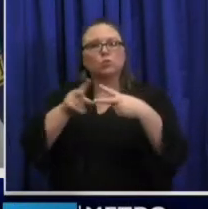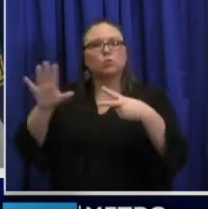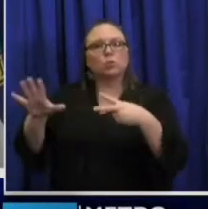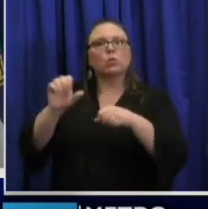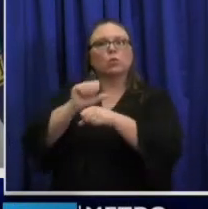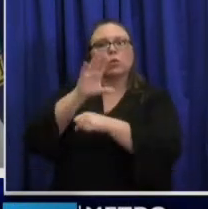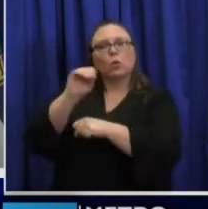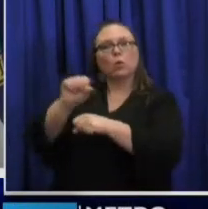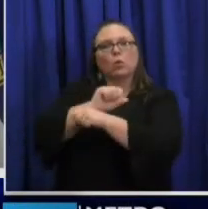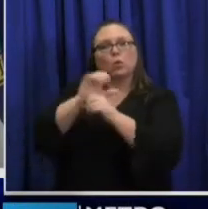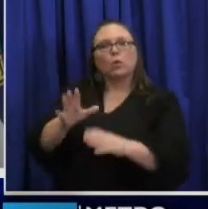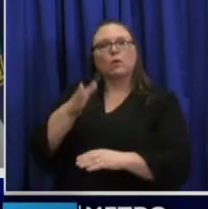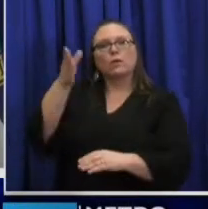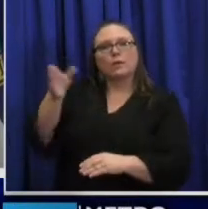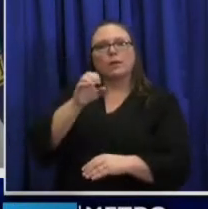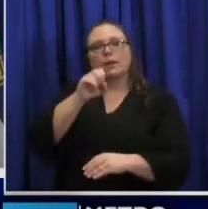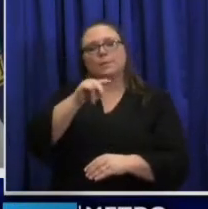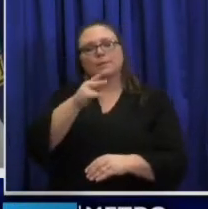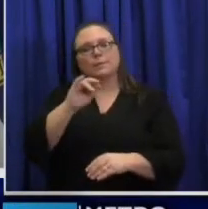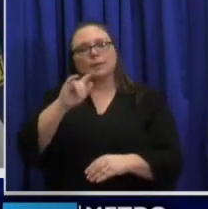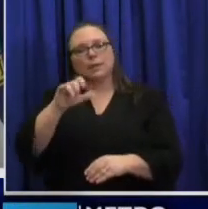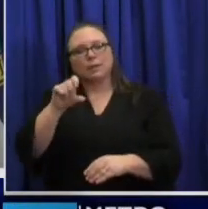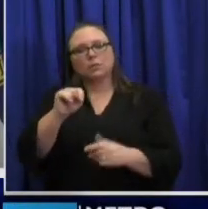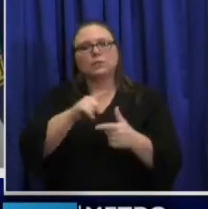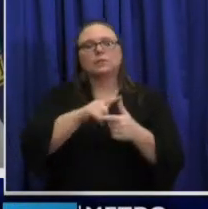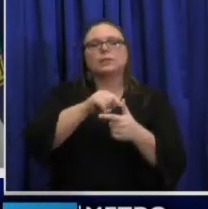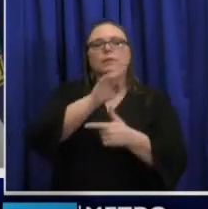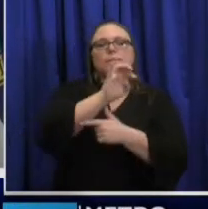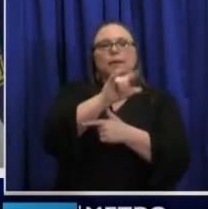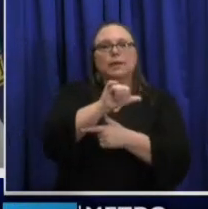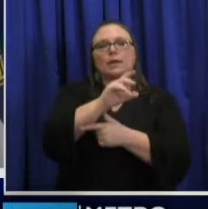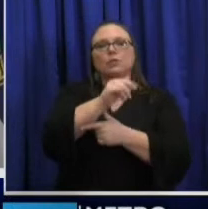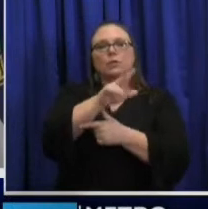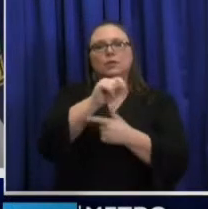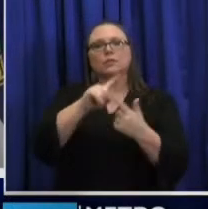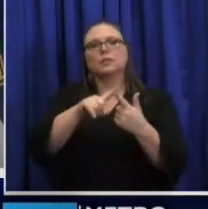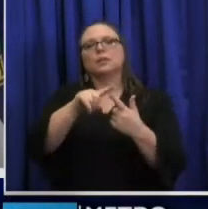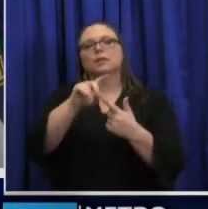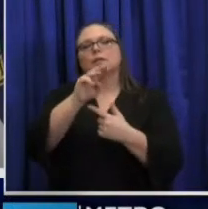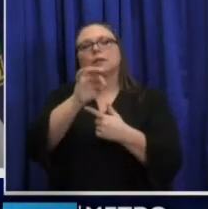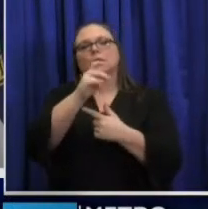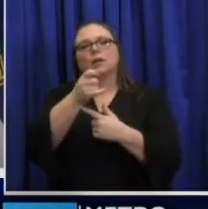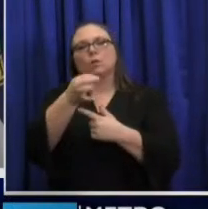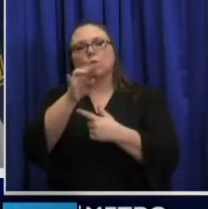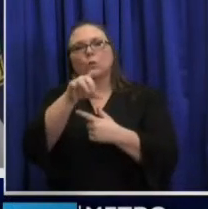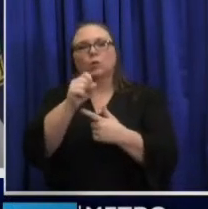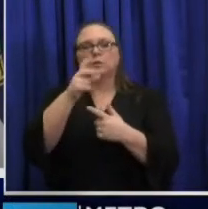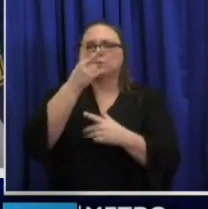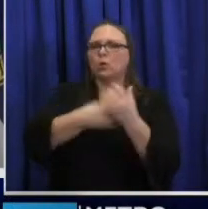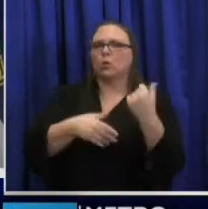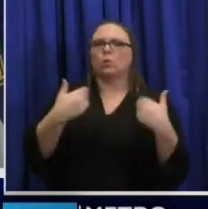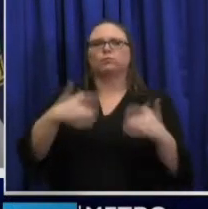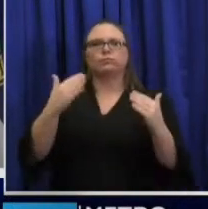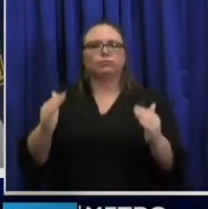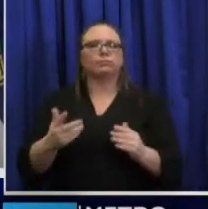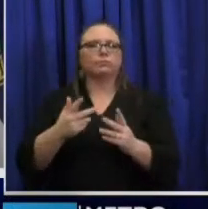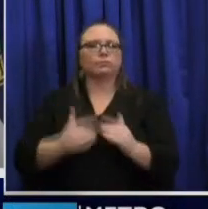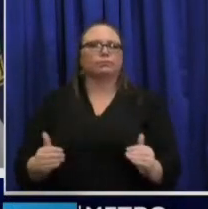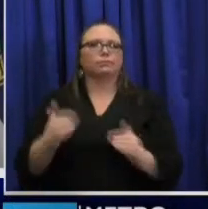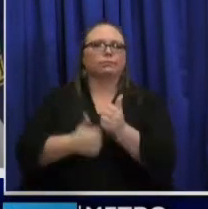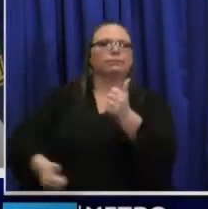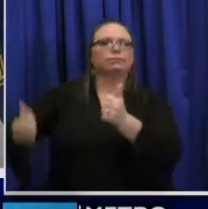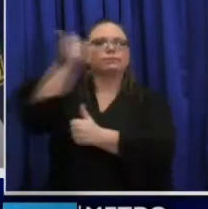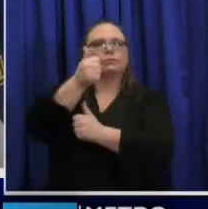there, epidemiologists Buddy Creech and Catherine Edwards, held in high esteem, who have both urged